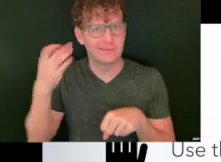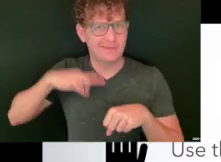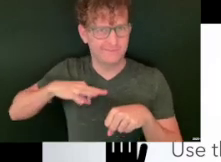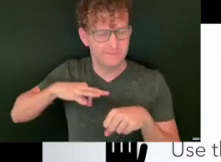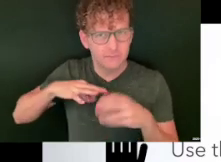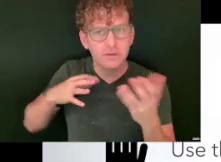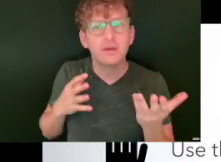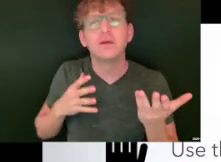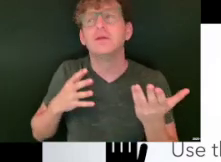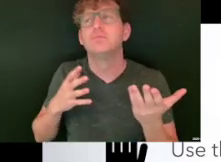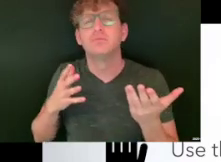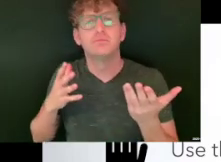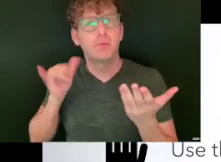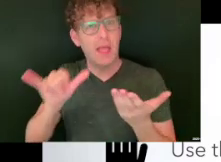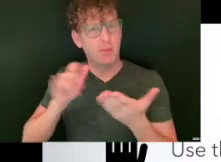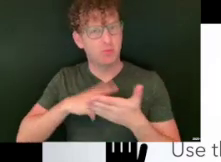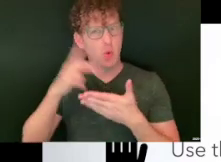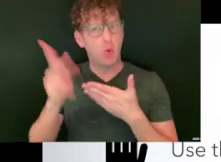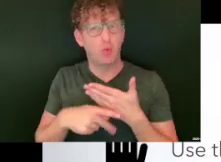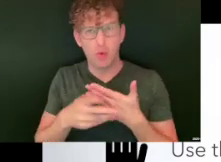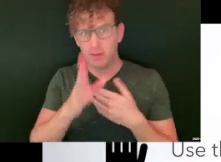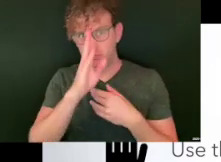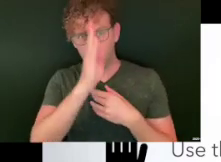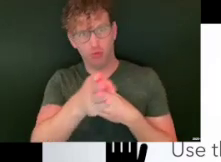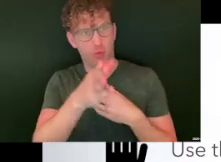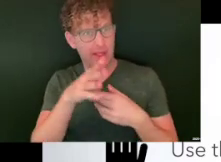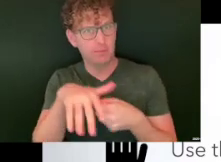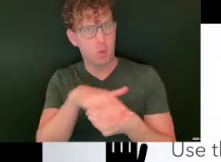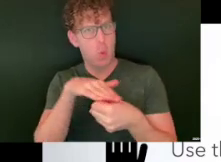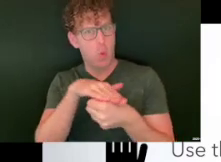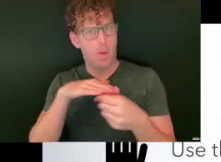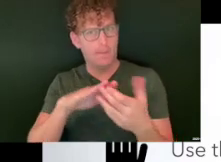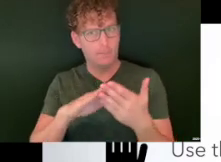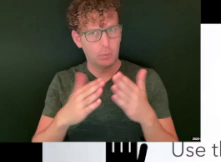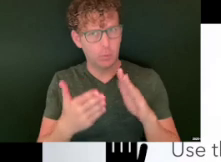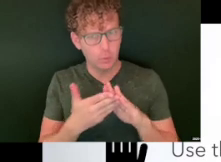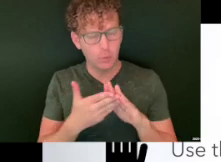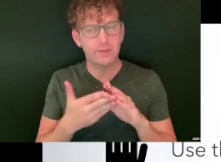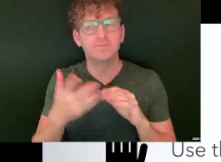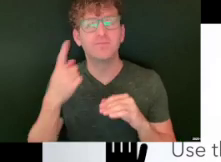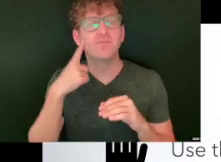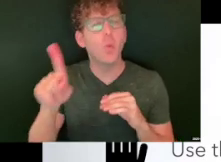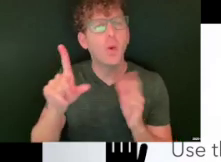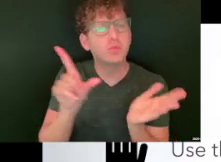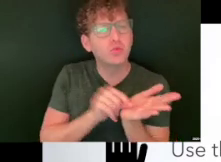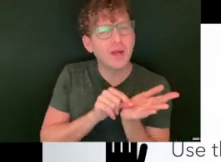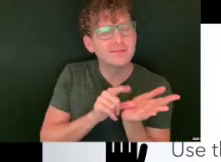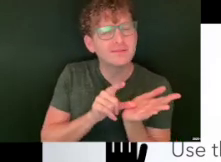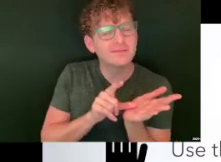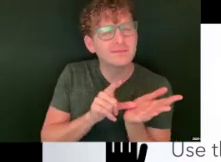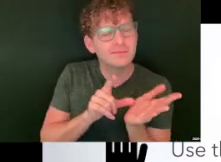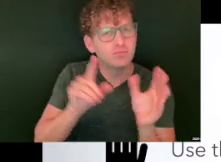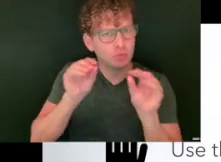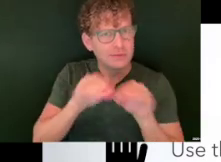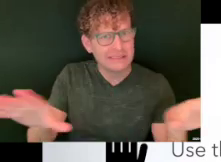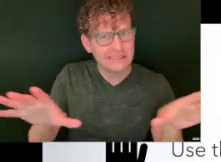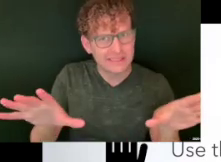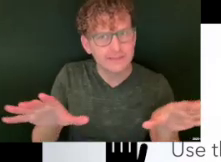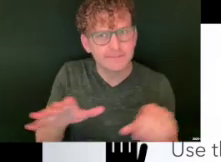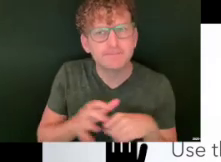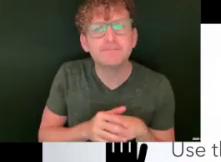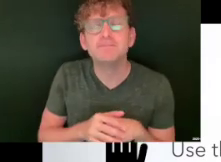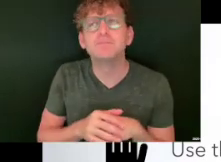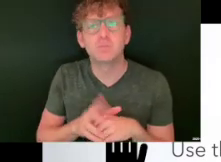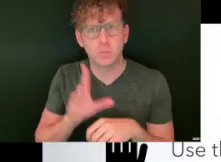randomization, we will let essentially everyone know where they have been randomized to. So